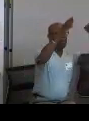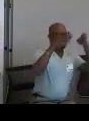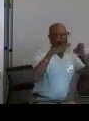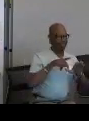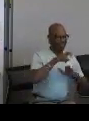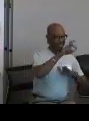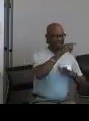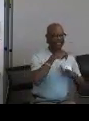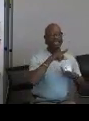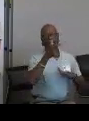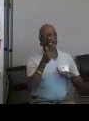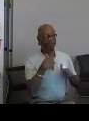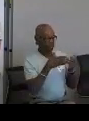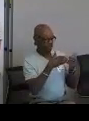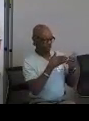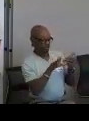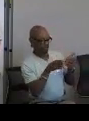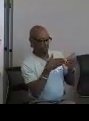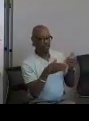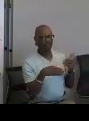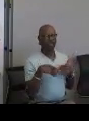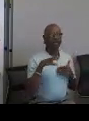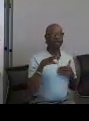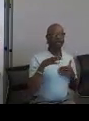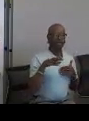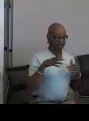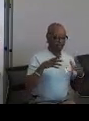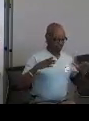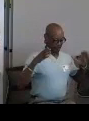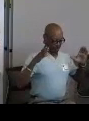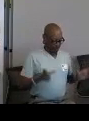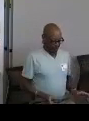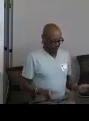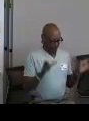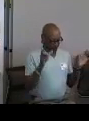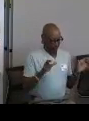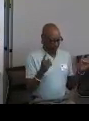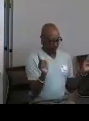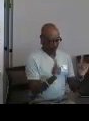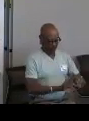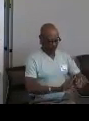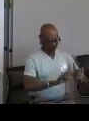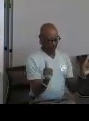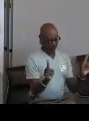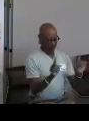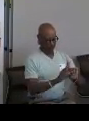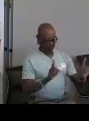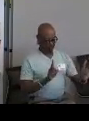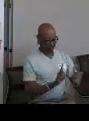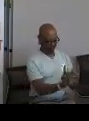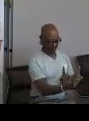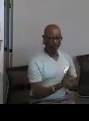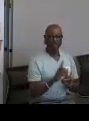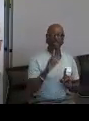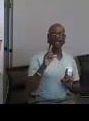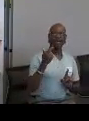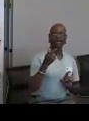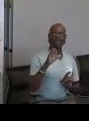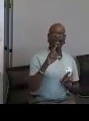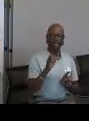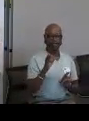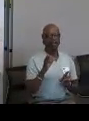fare gates and a fence. These are really important things you want to find when you're navigating a BART BART station, or if you want to put these into a